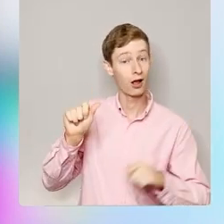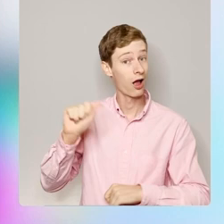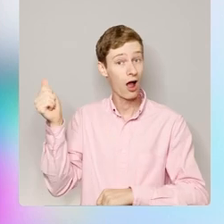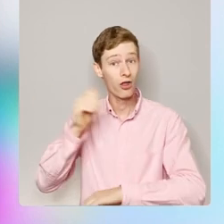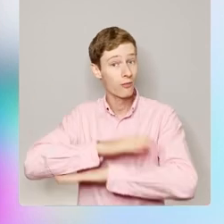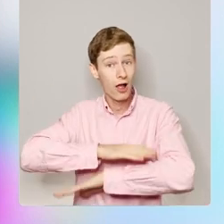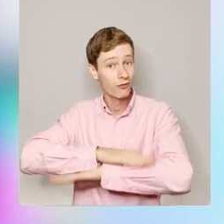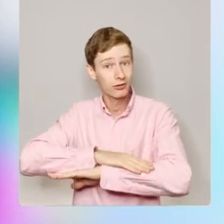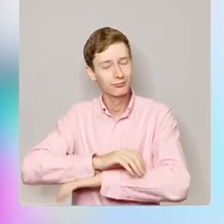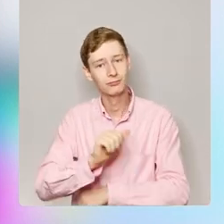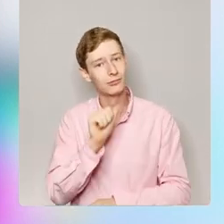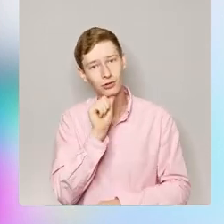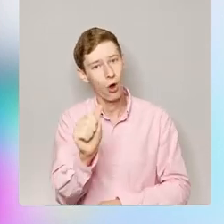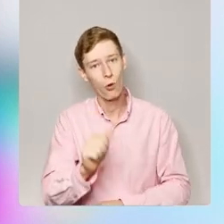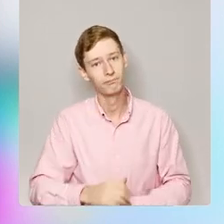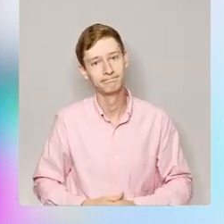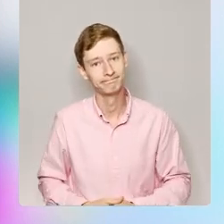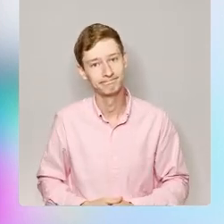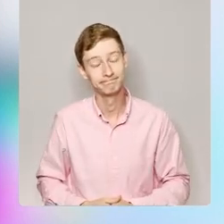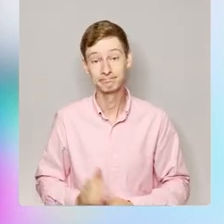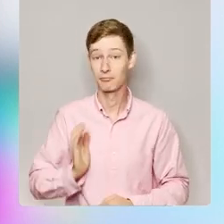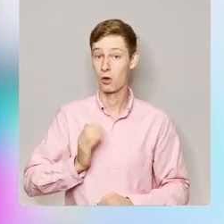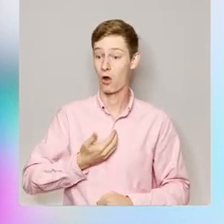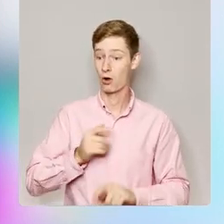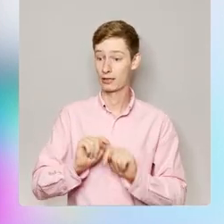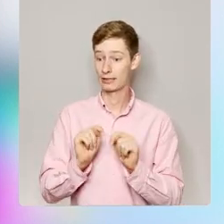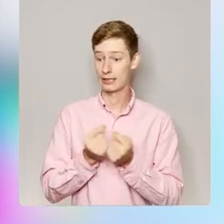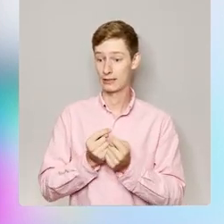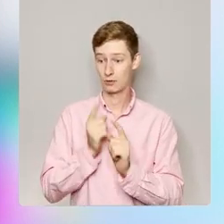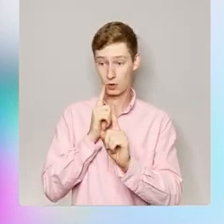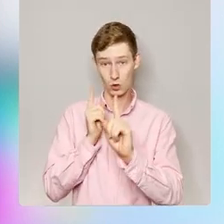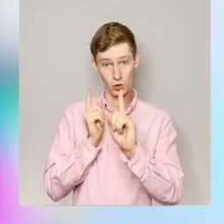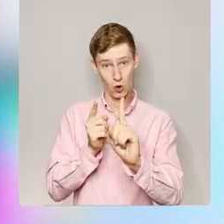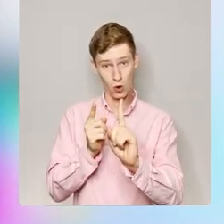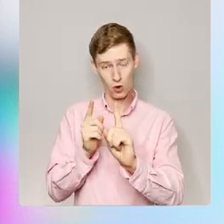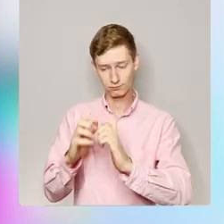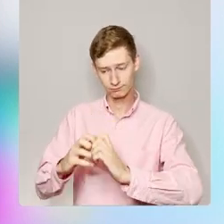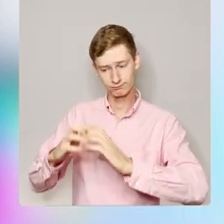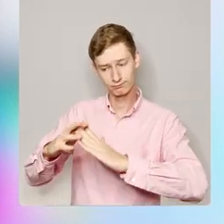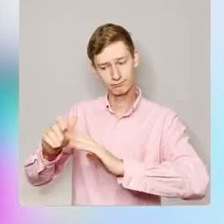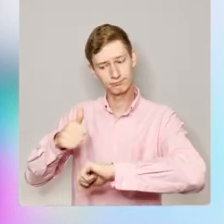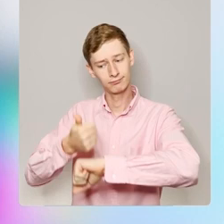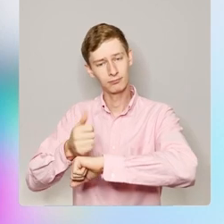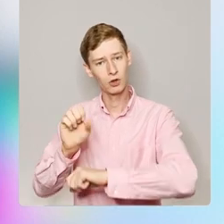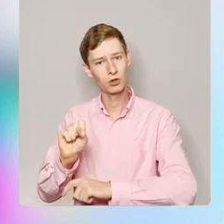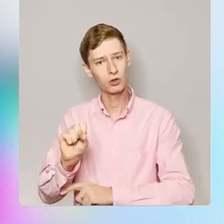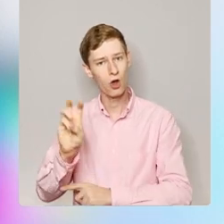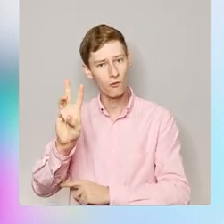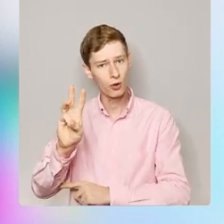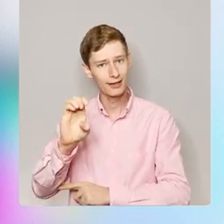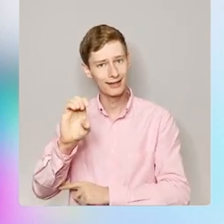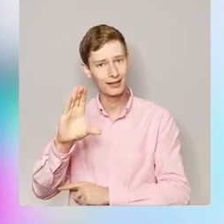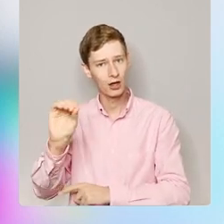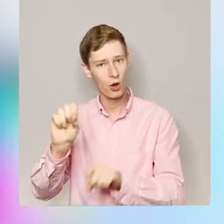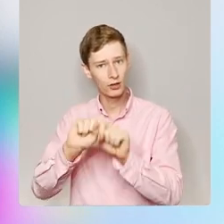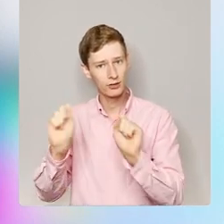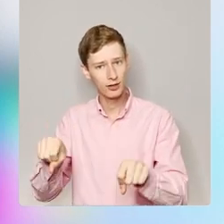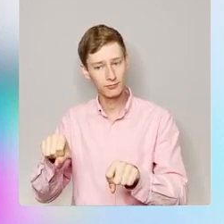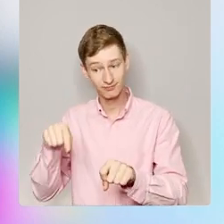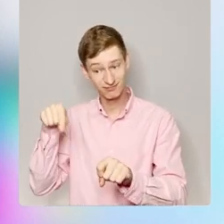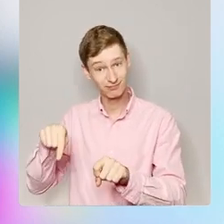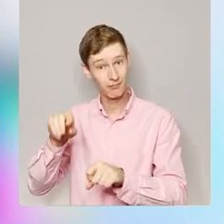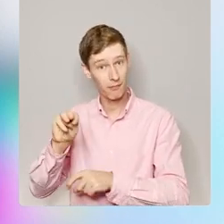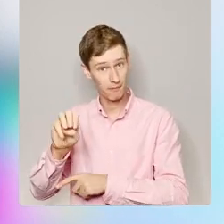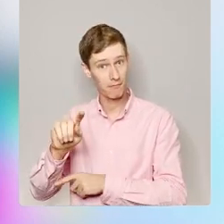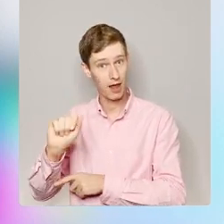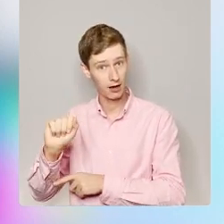do that. Our team's goal was to build a software ecosystem on Meta Quest